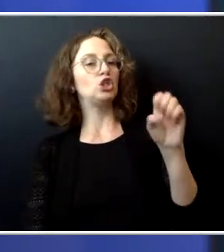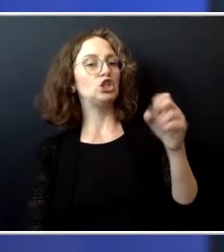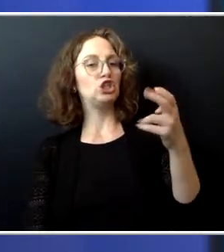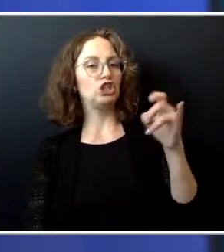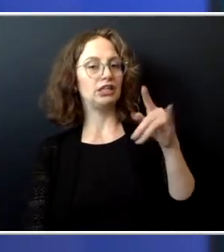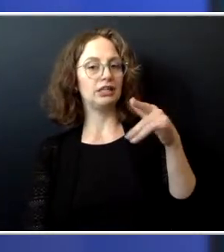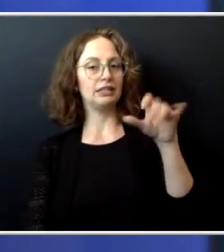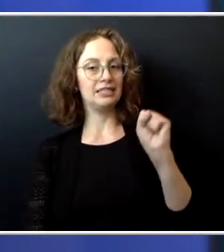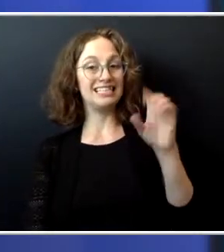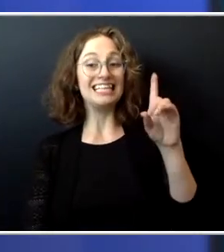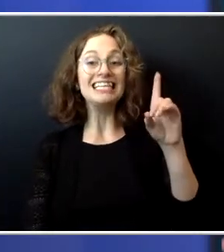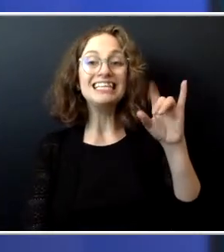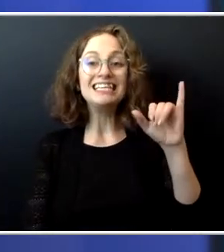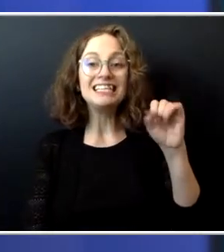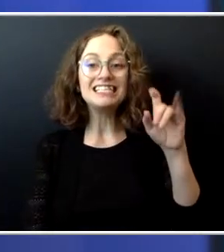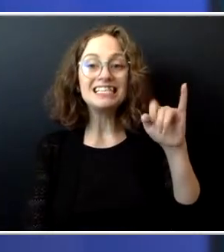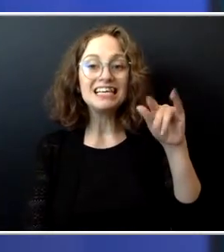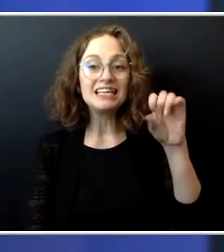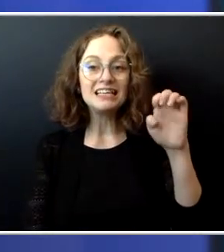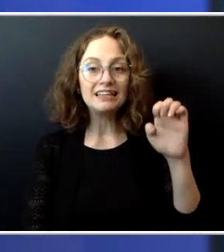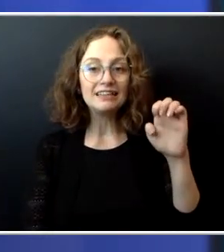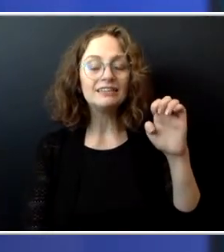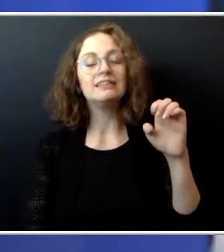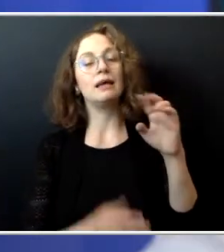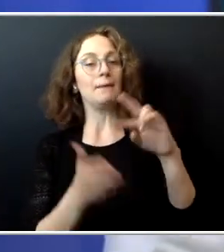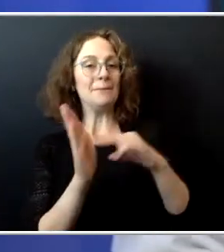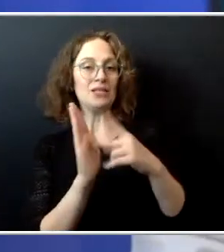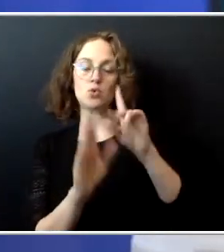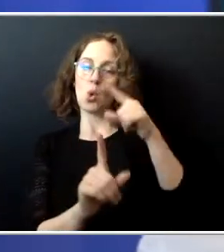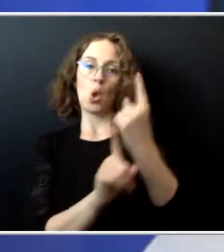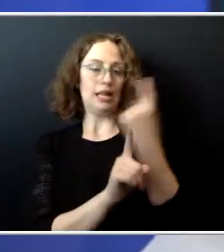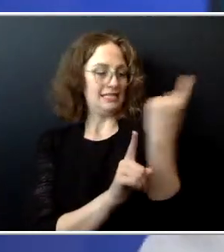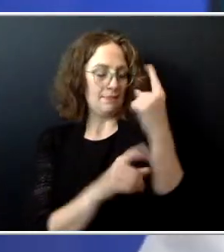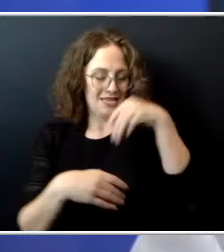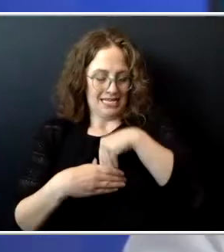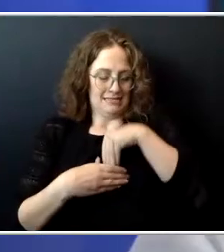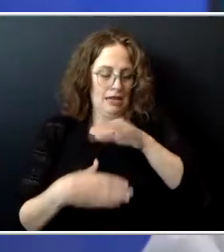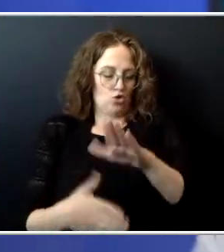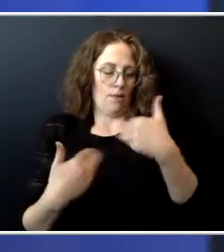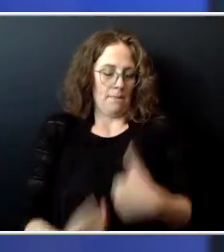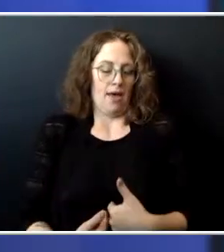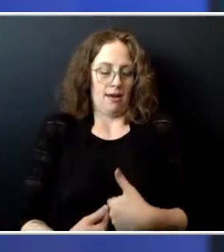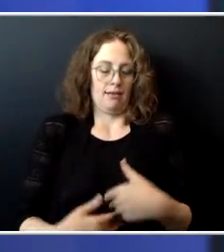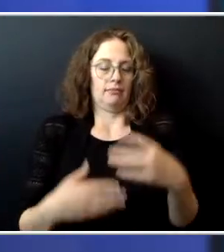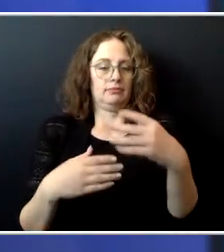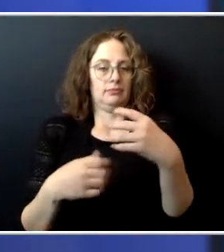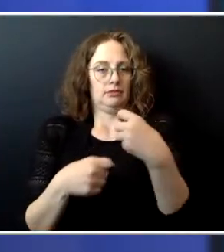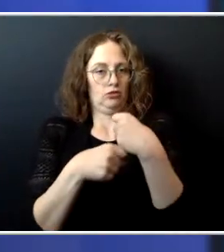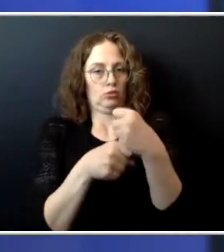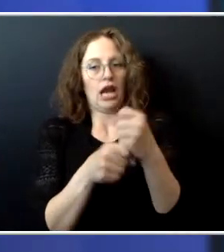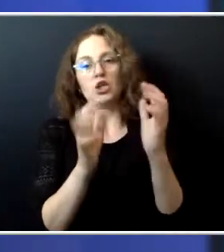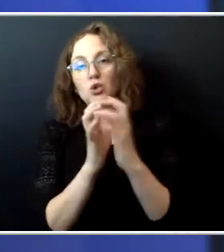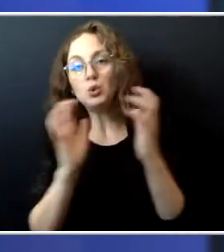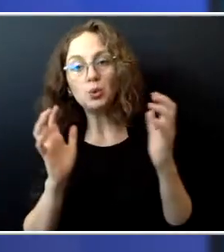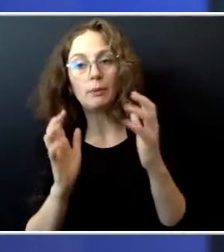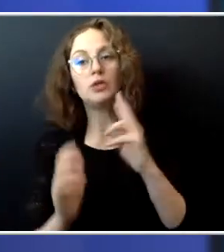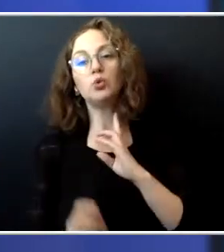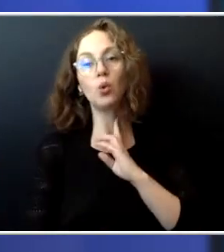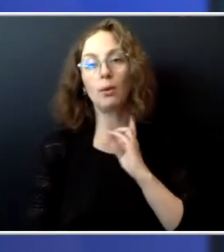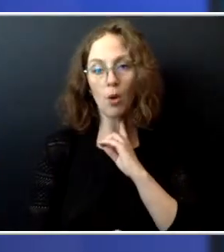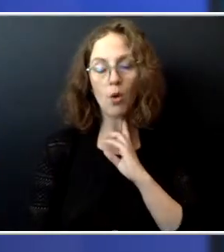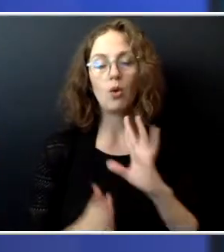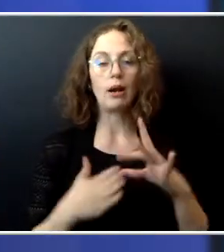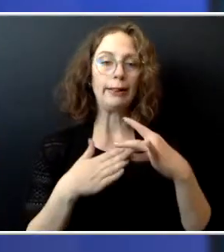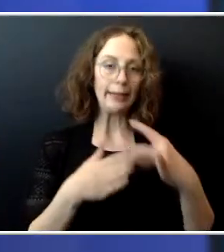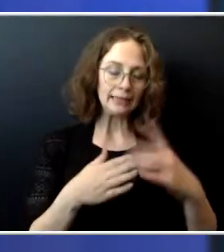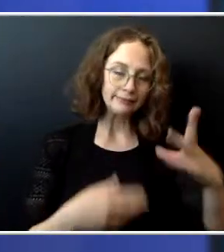pituitary. So Very in specific. fact, there is less common cause, like your adrenal glands has tumors and they secreted cortisol by itself,